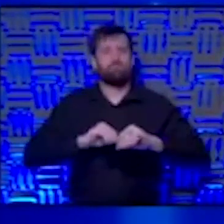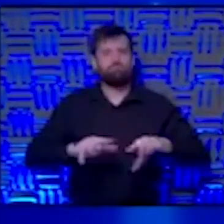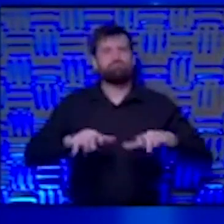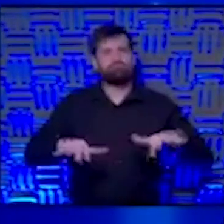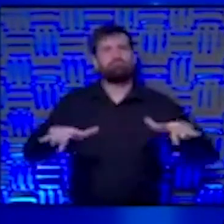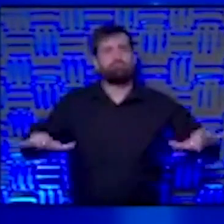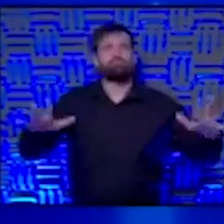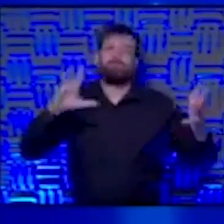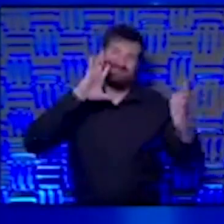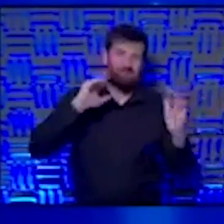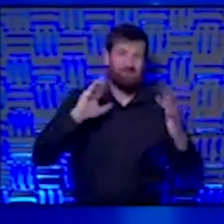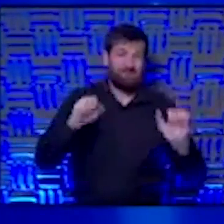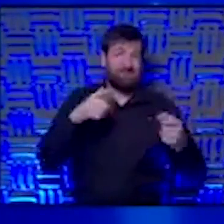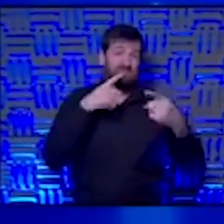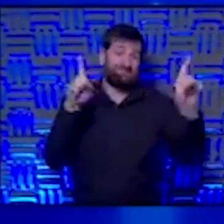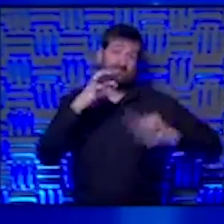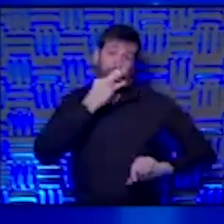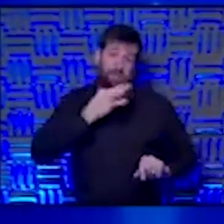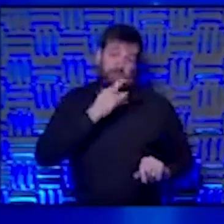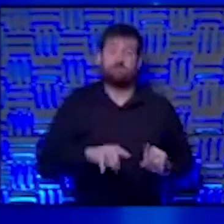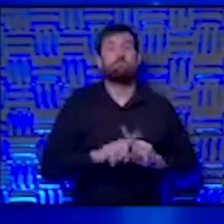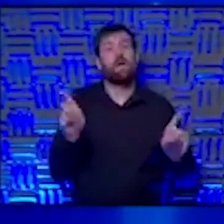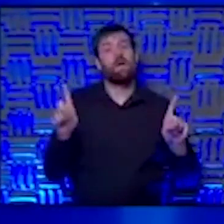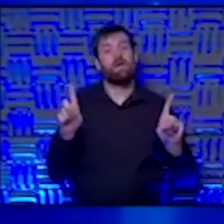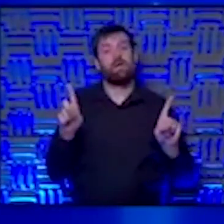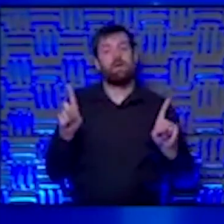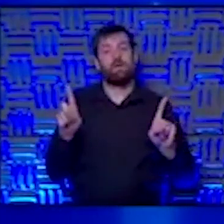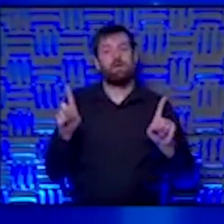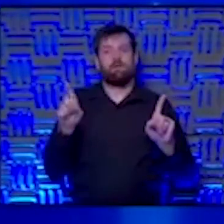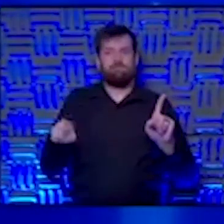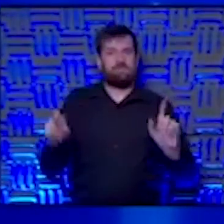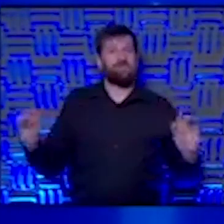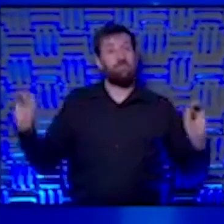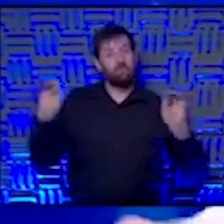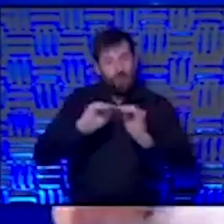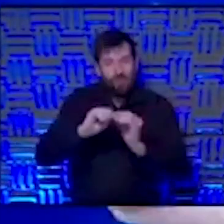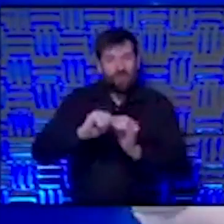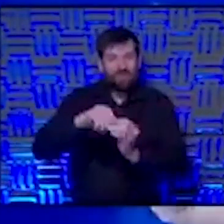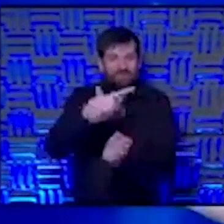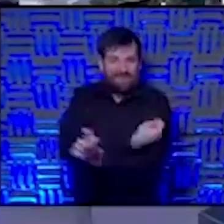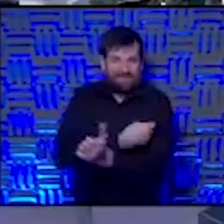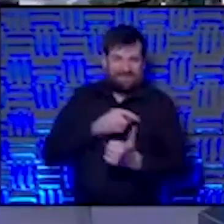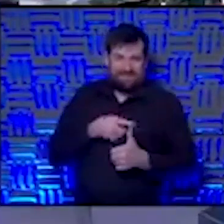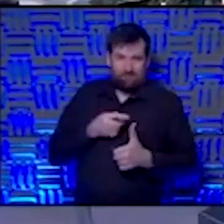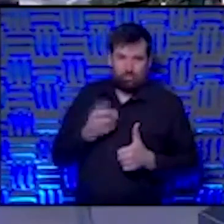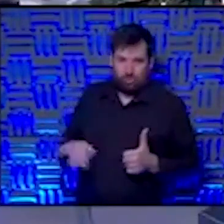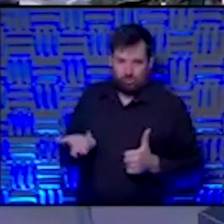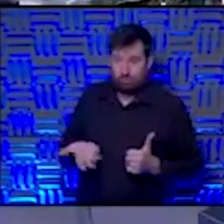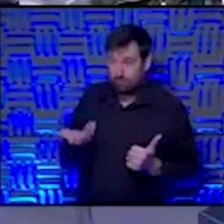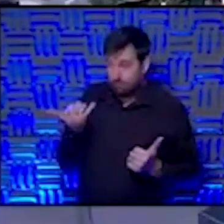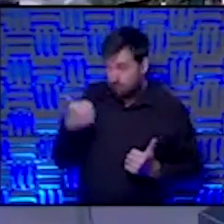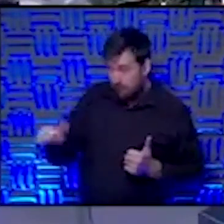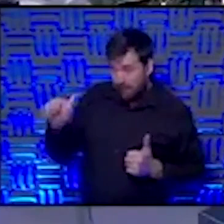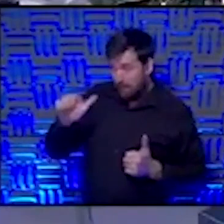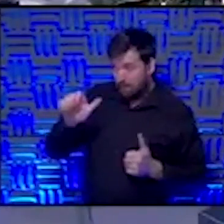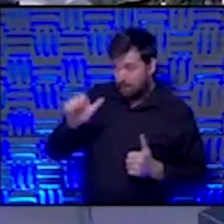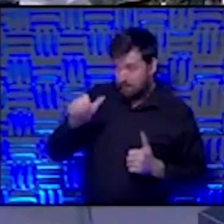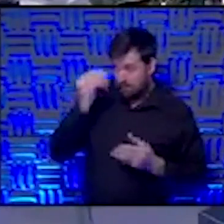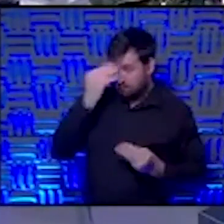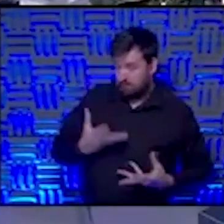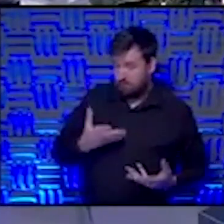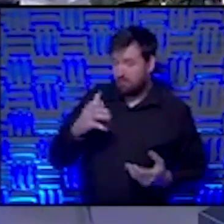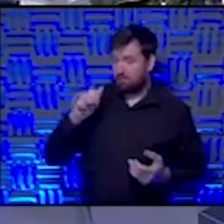and hopefully we'll be able to get to that pretty soon. But I think that we just have to have a lot more vaccine. So any updates on AstraZeneca's